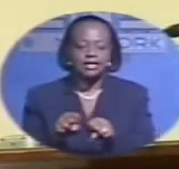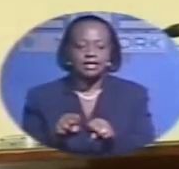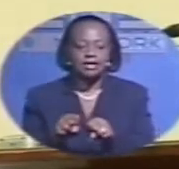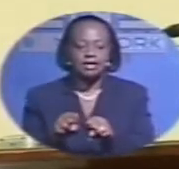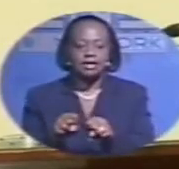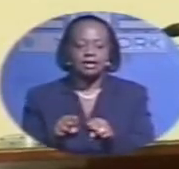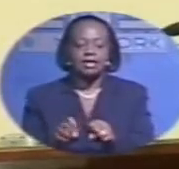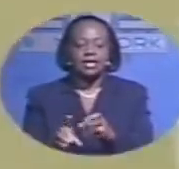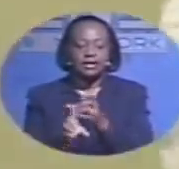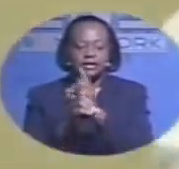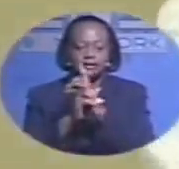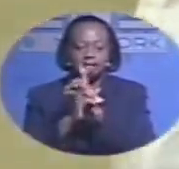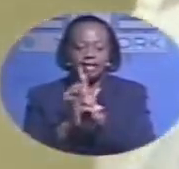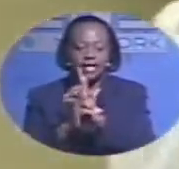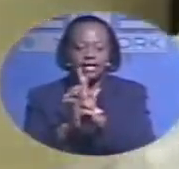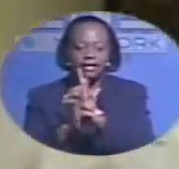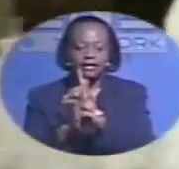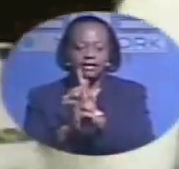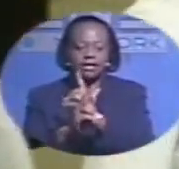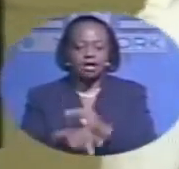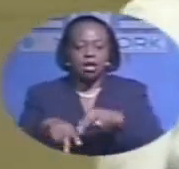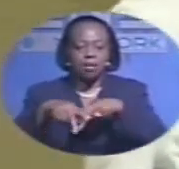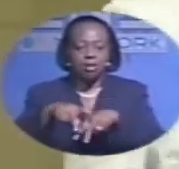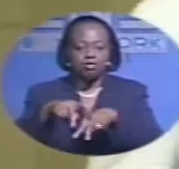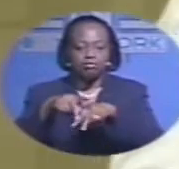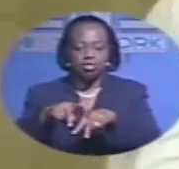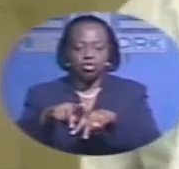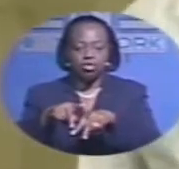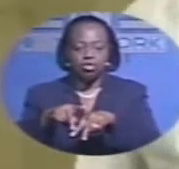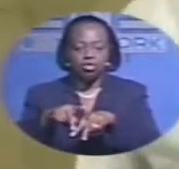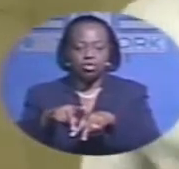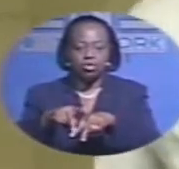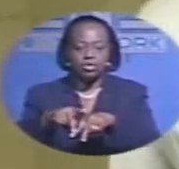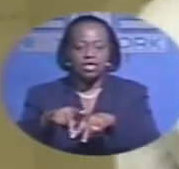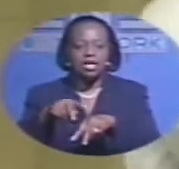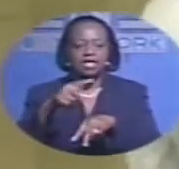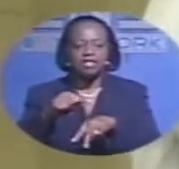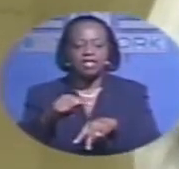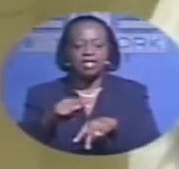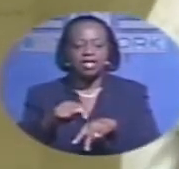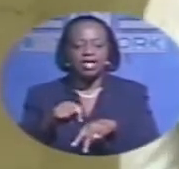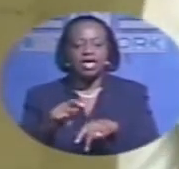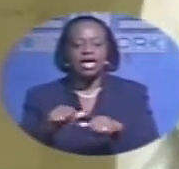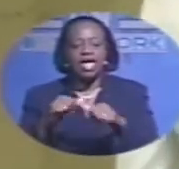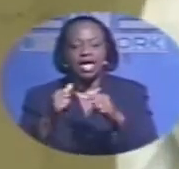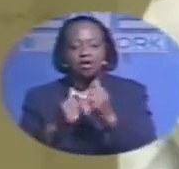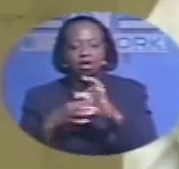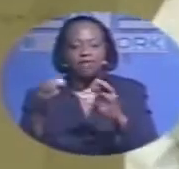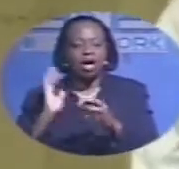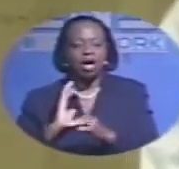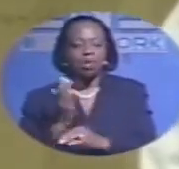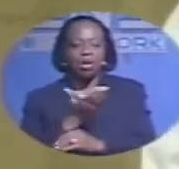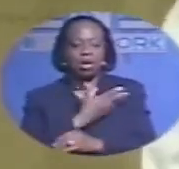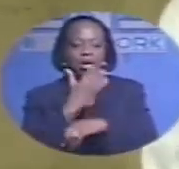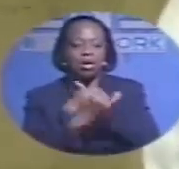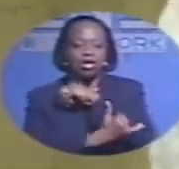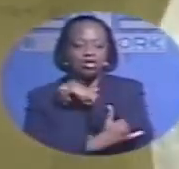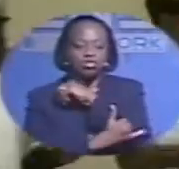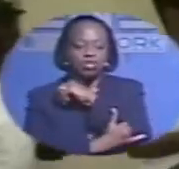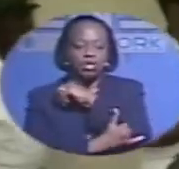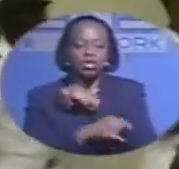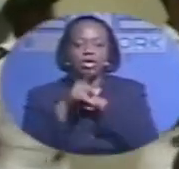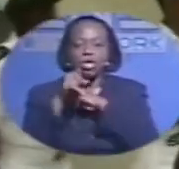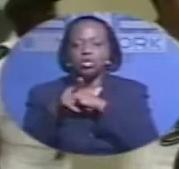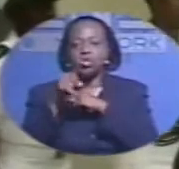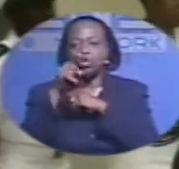defend, patrol, and protect the sovereignty and the territorial integrity of our country. You